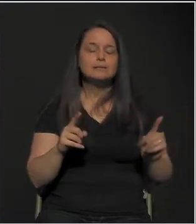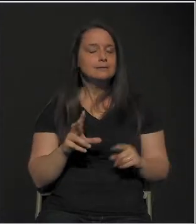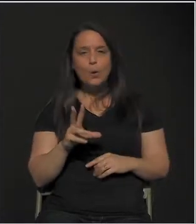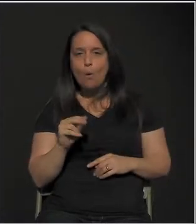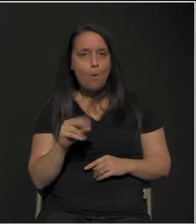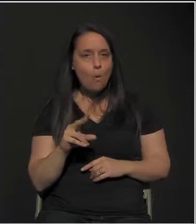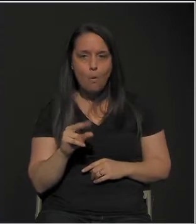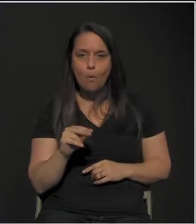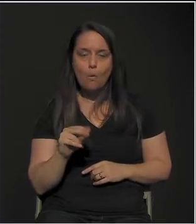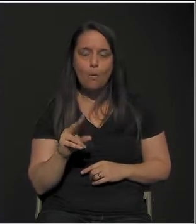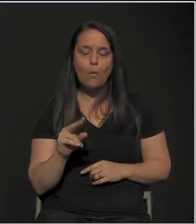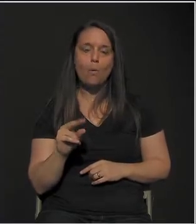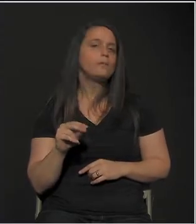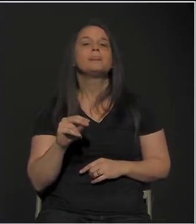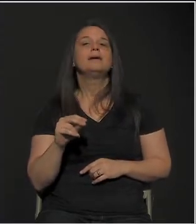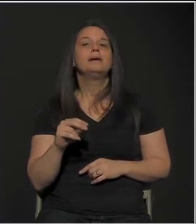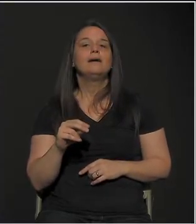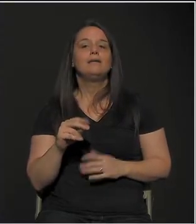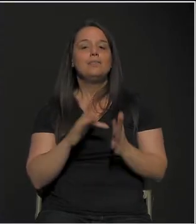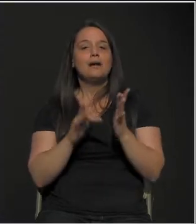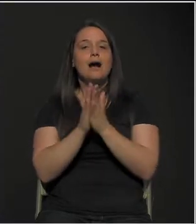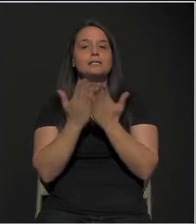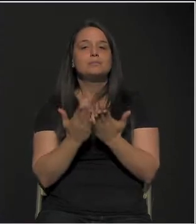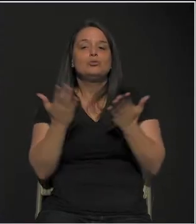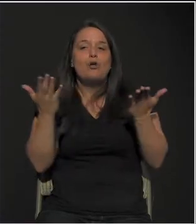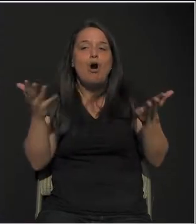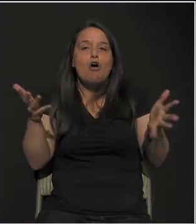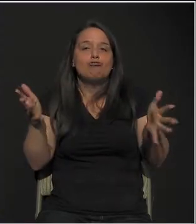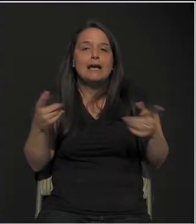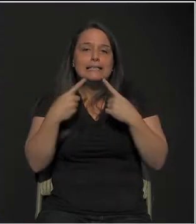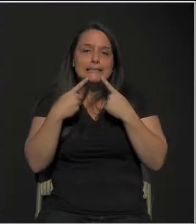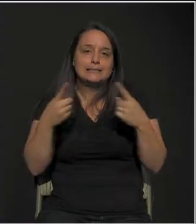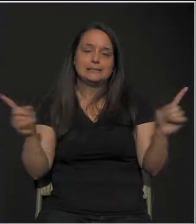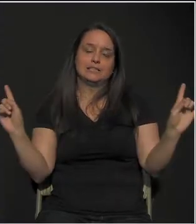not. It's already God's power.